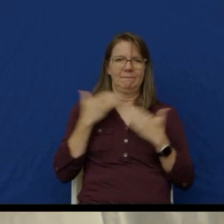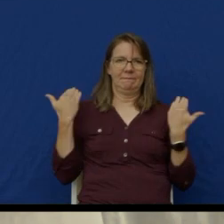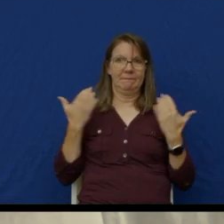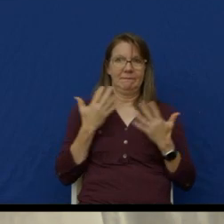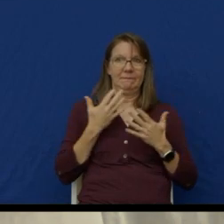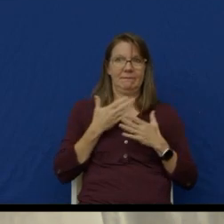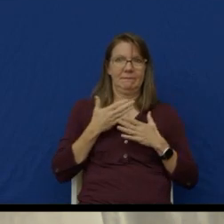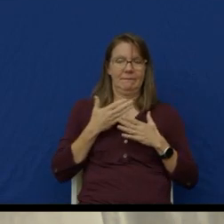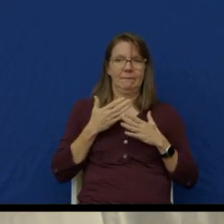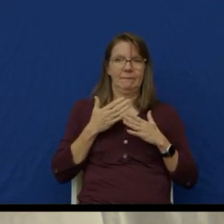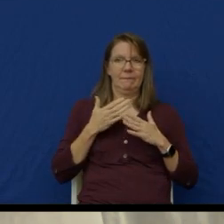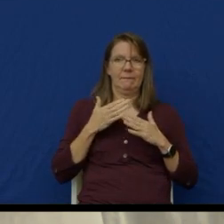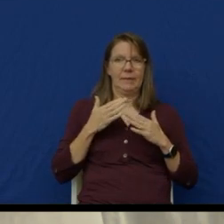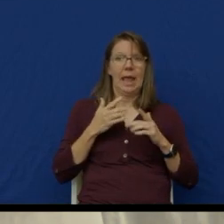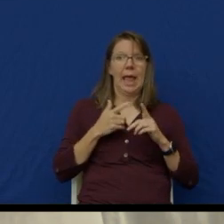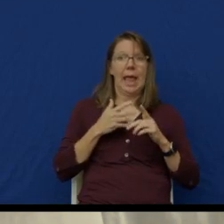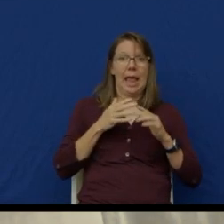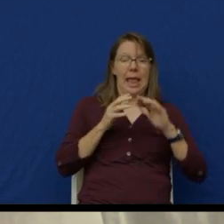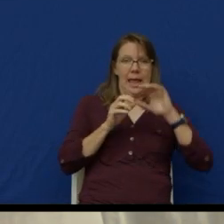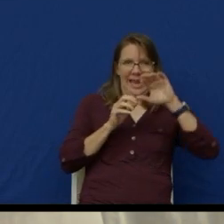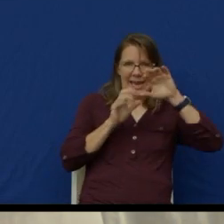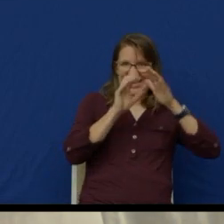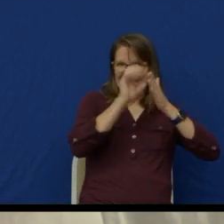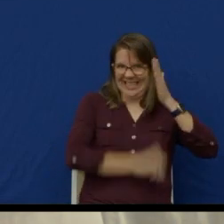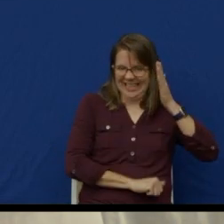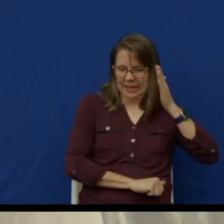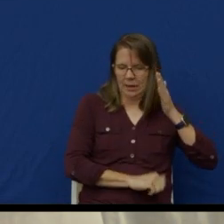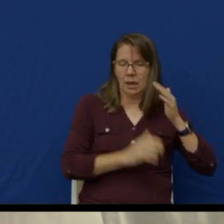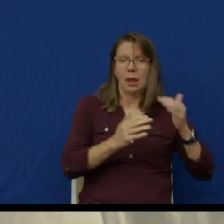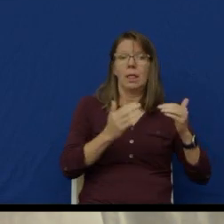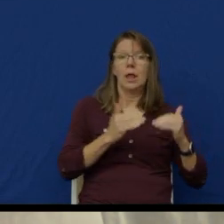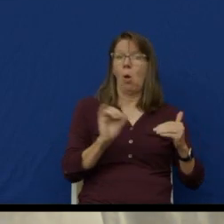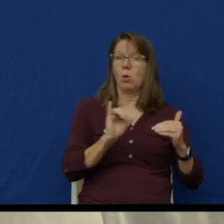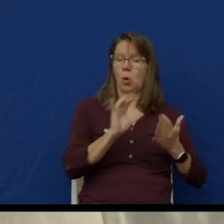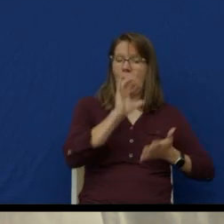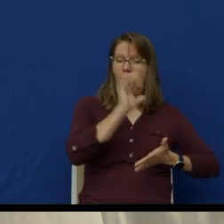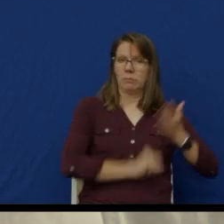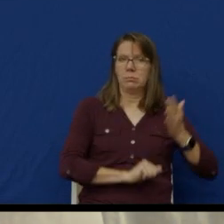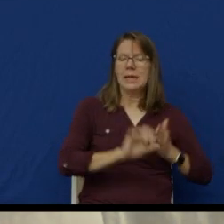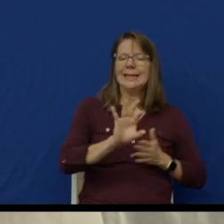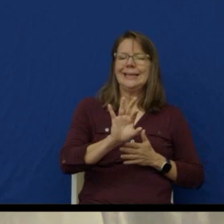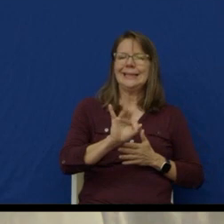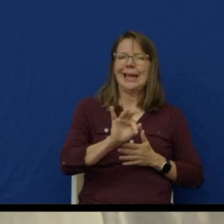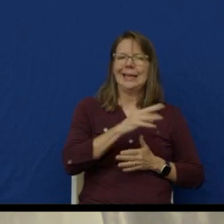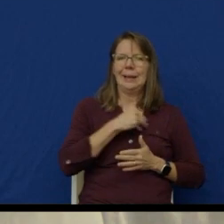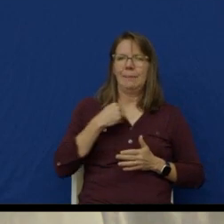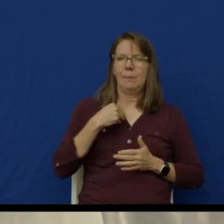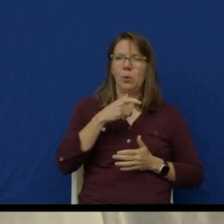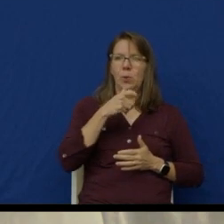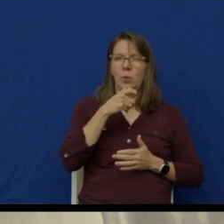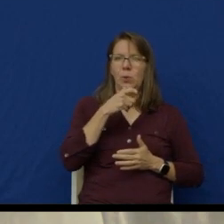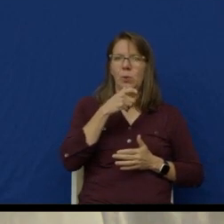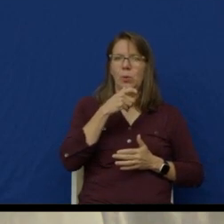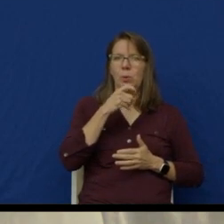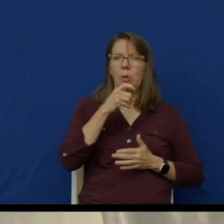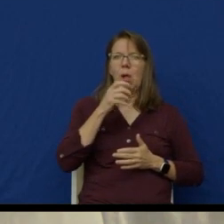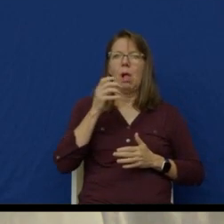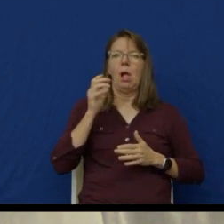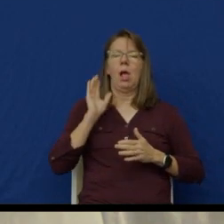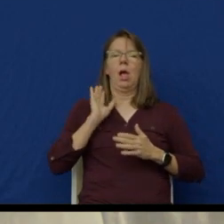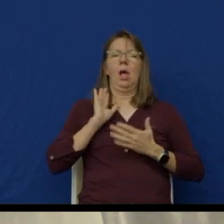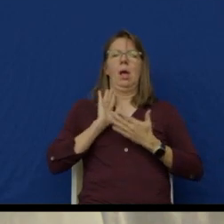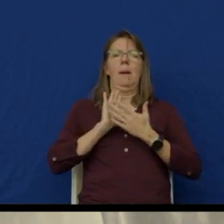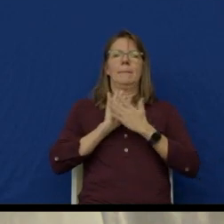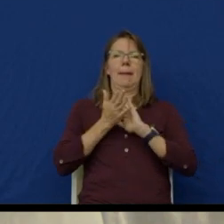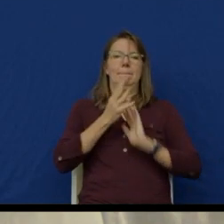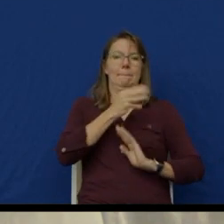and you take out the 19 who were appointed after March the 1st, who will receive